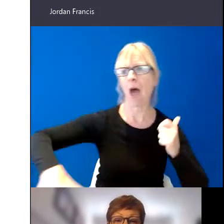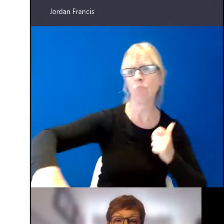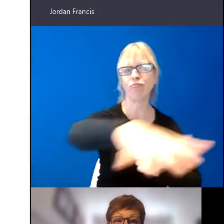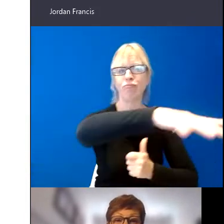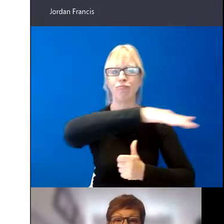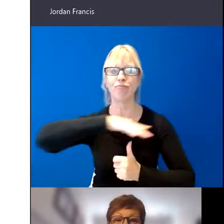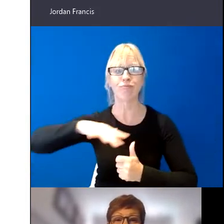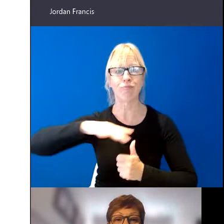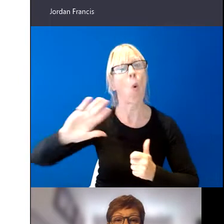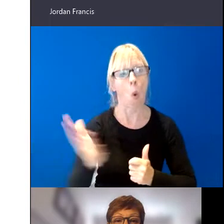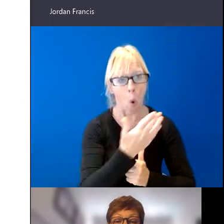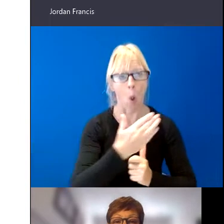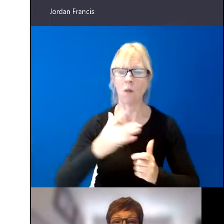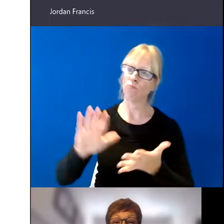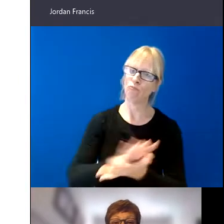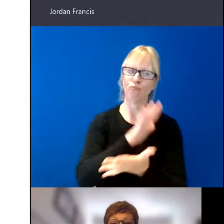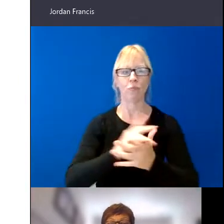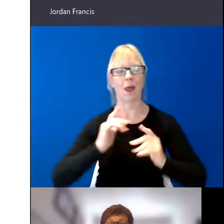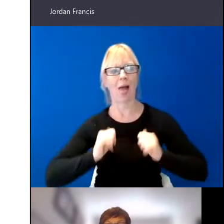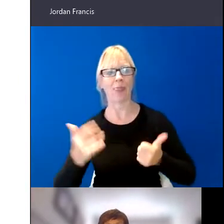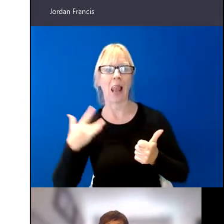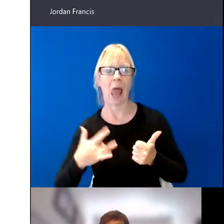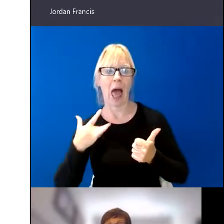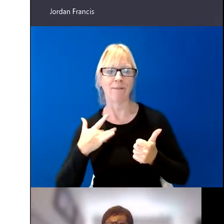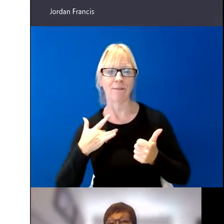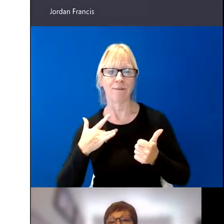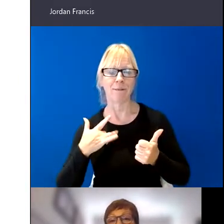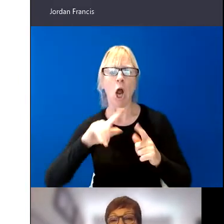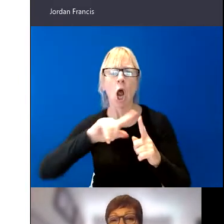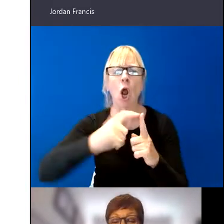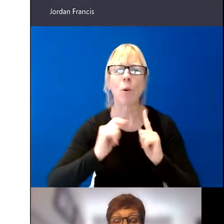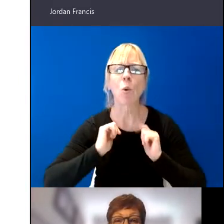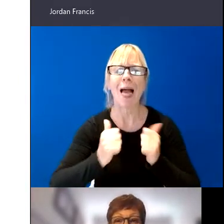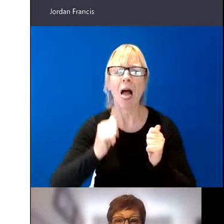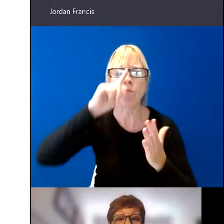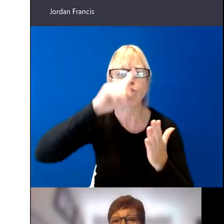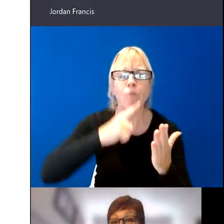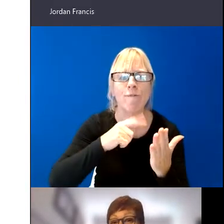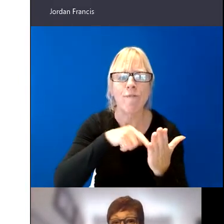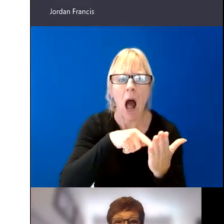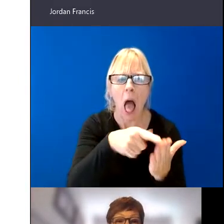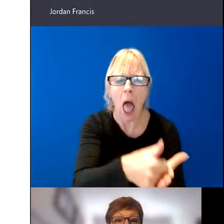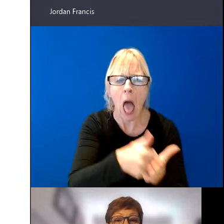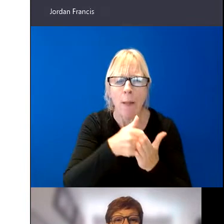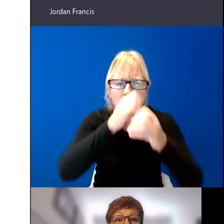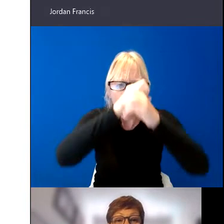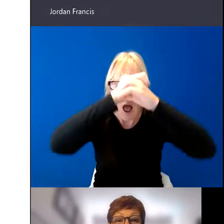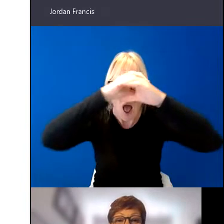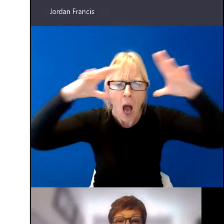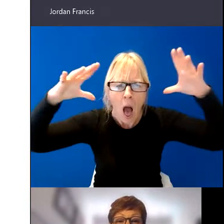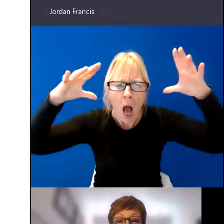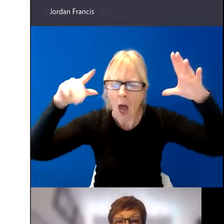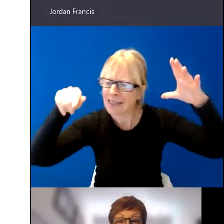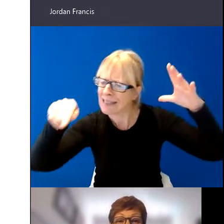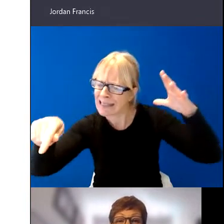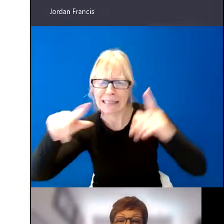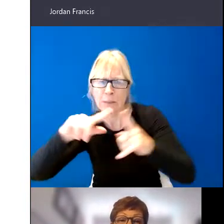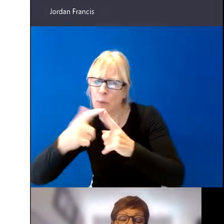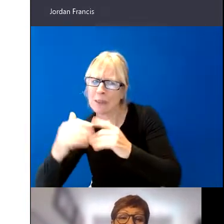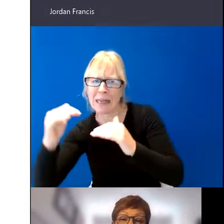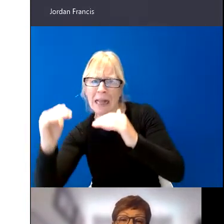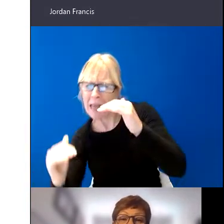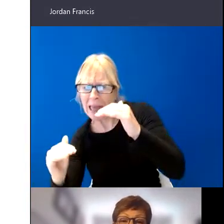life. And the community health profiles help us understand the gaps in achieving that ambition between different communities,